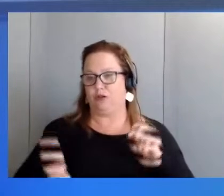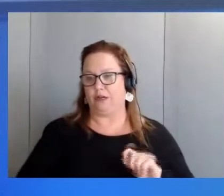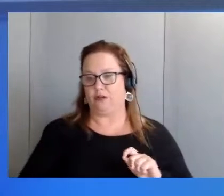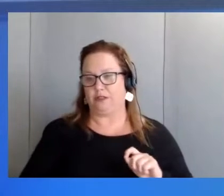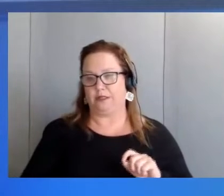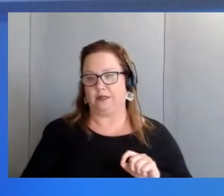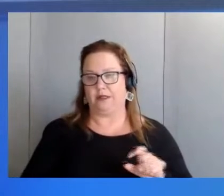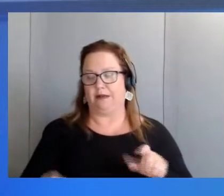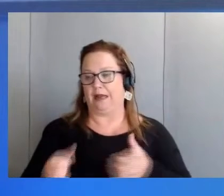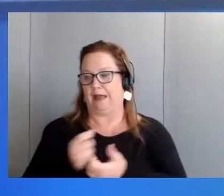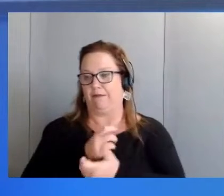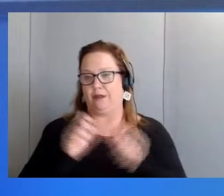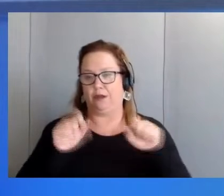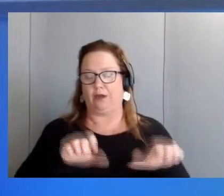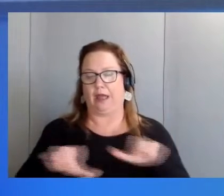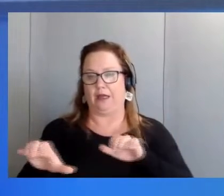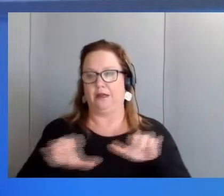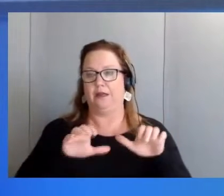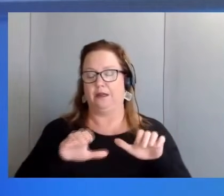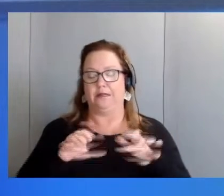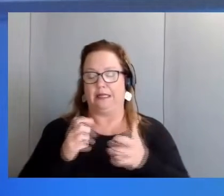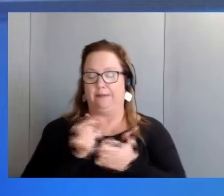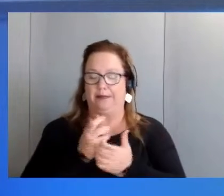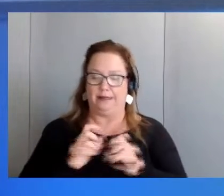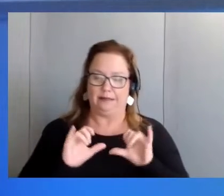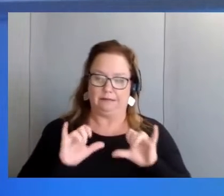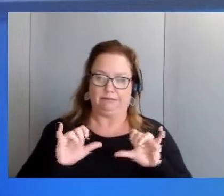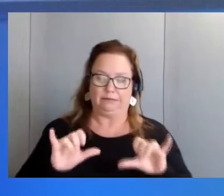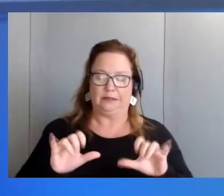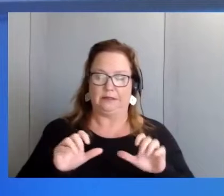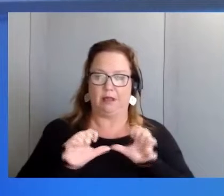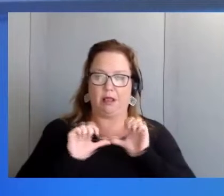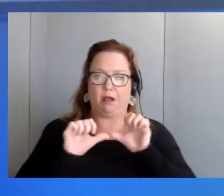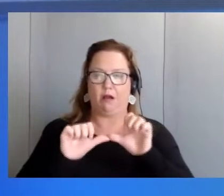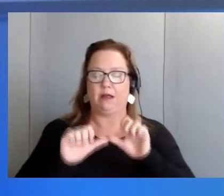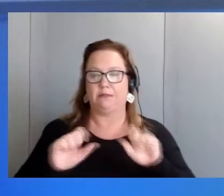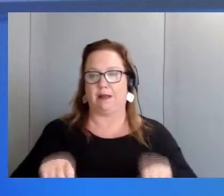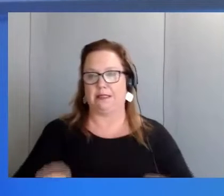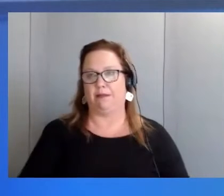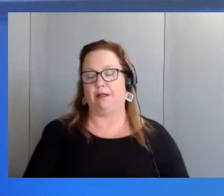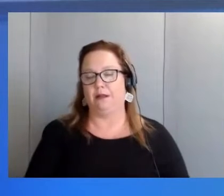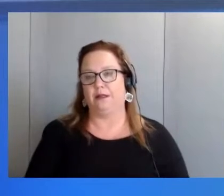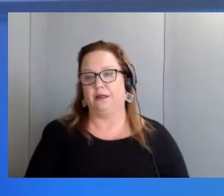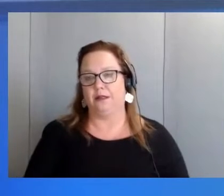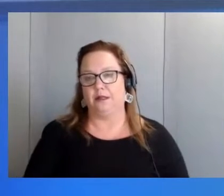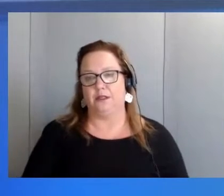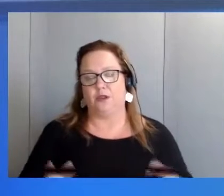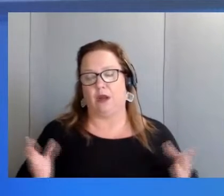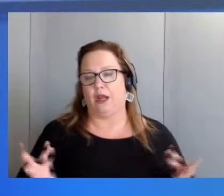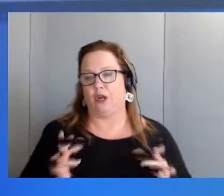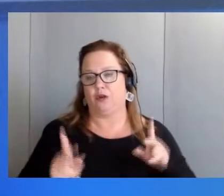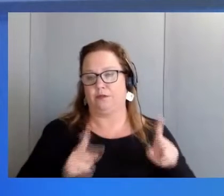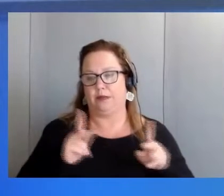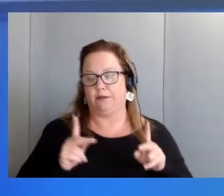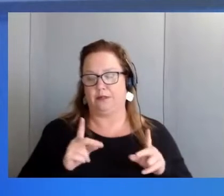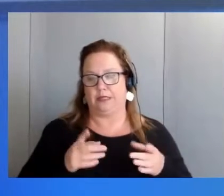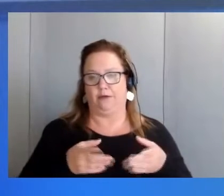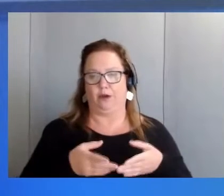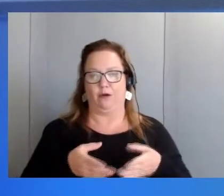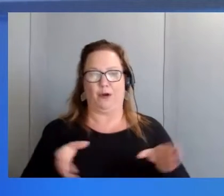everything you can to sort of keep things where they are as long as possible. So I just encourage people to see if you can get that door open